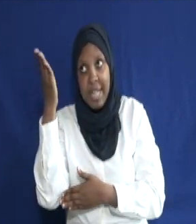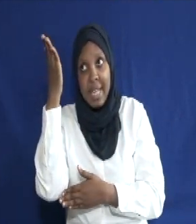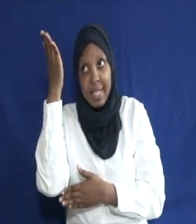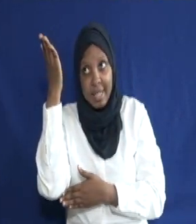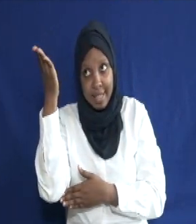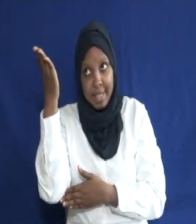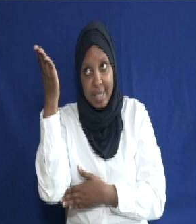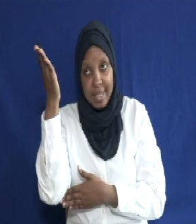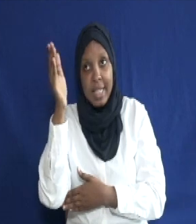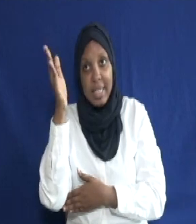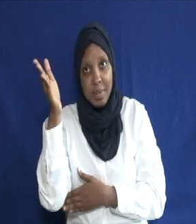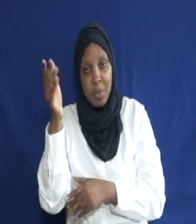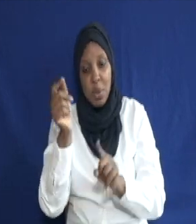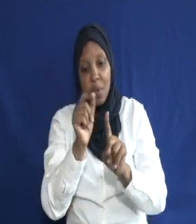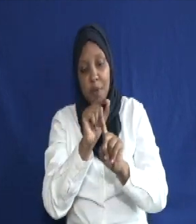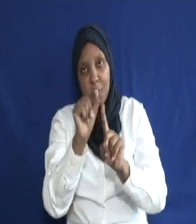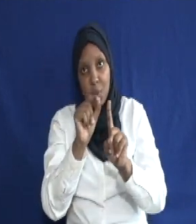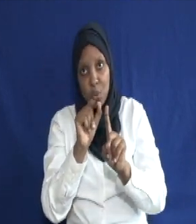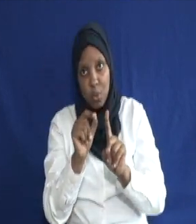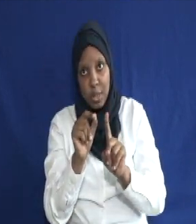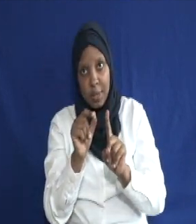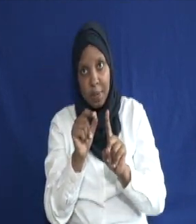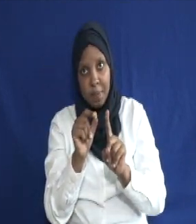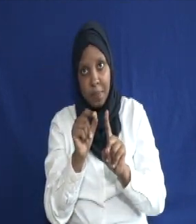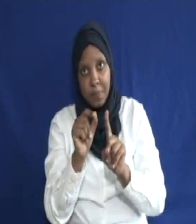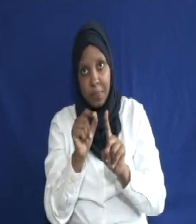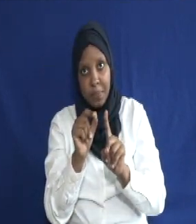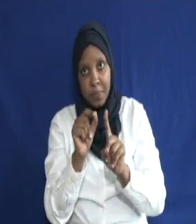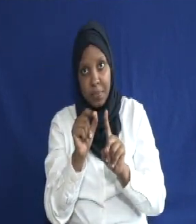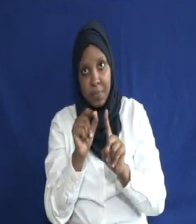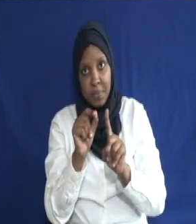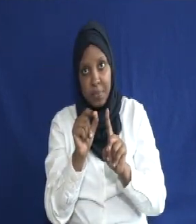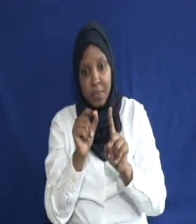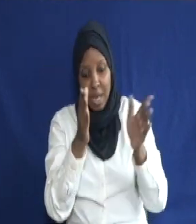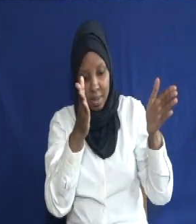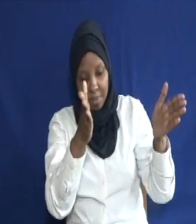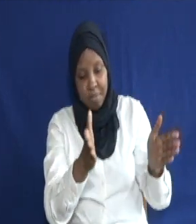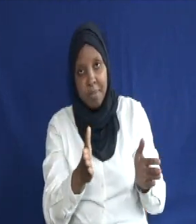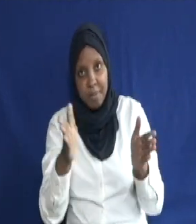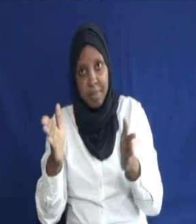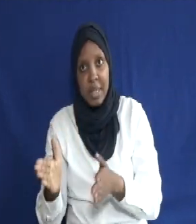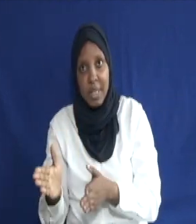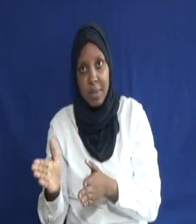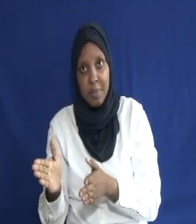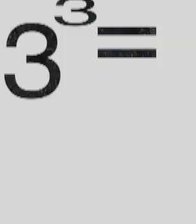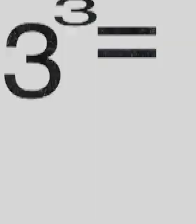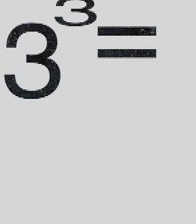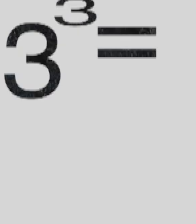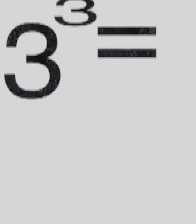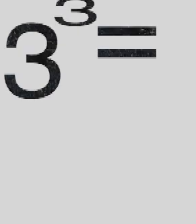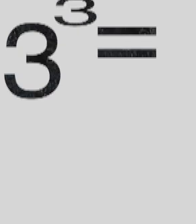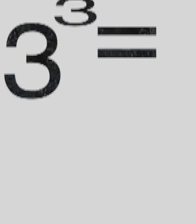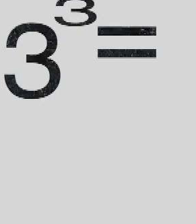This is the table of square, but we want also to construct a table of cube.